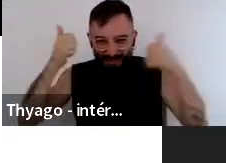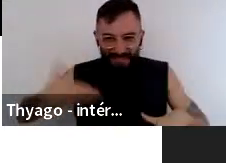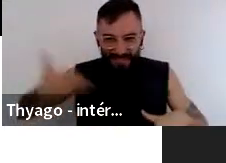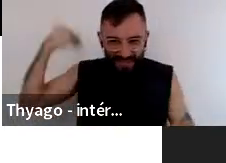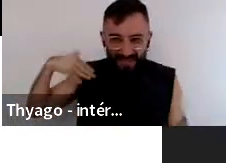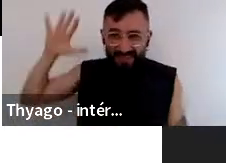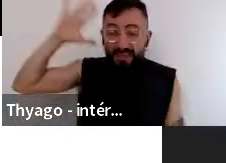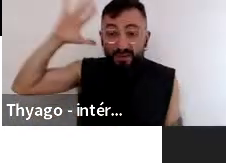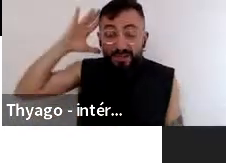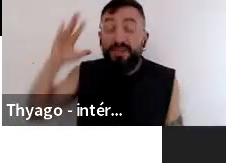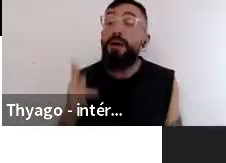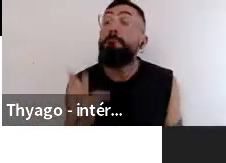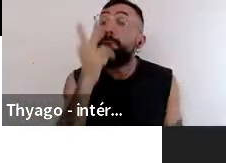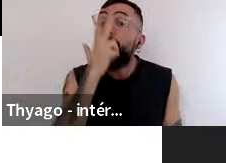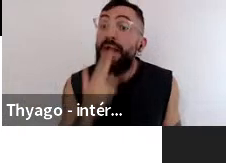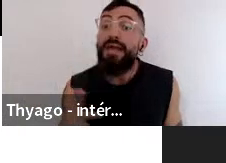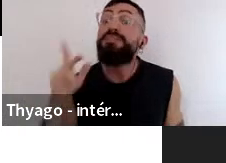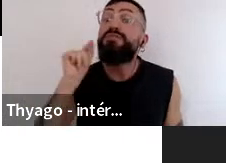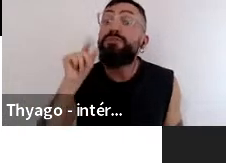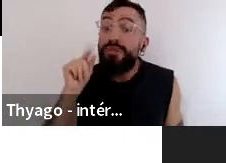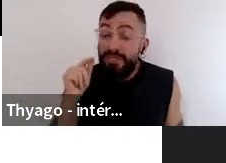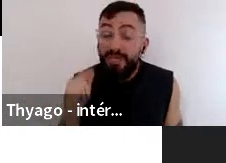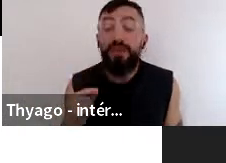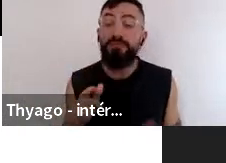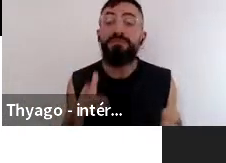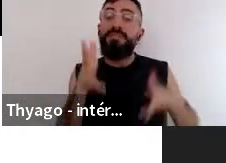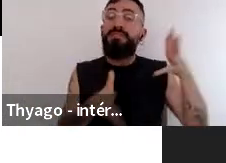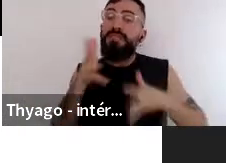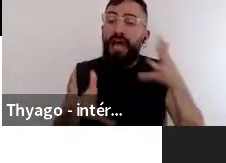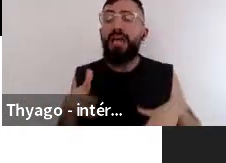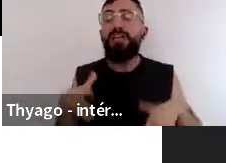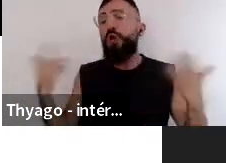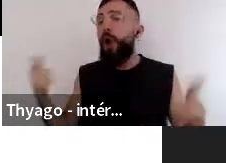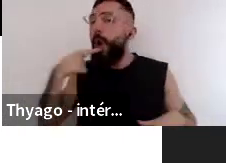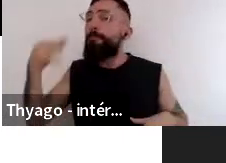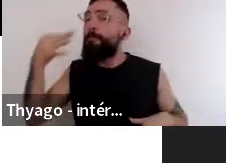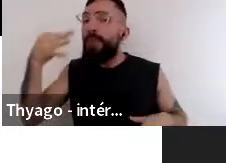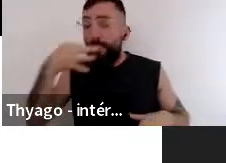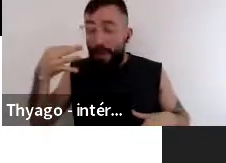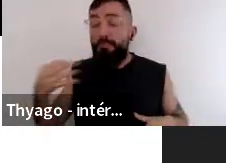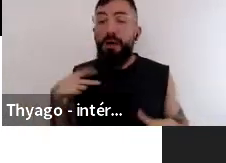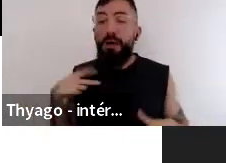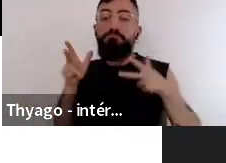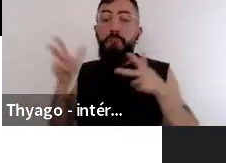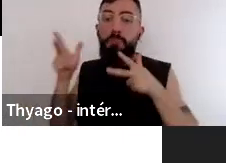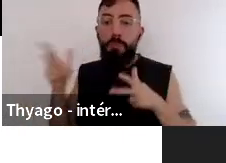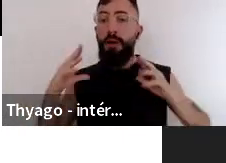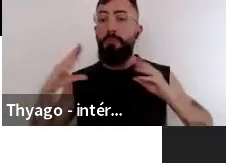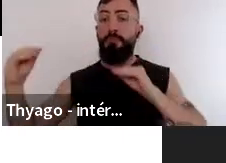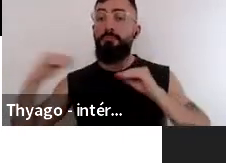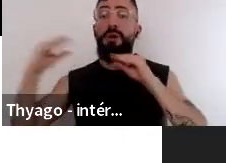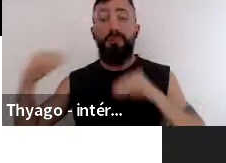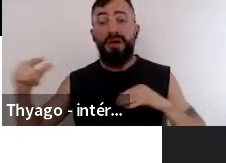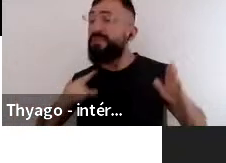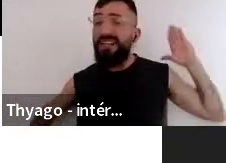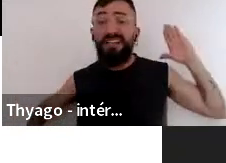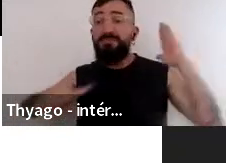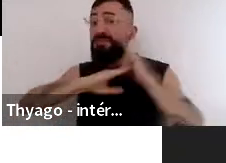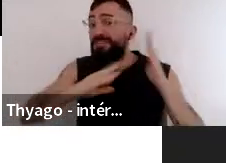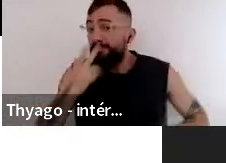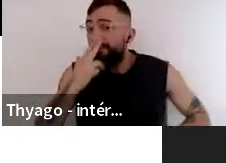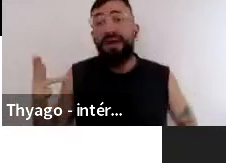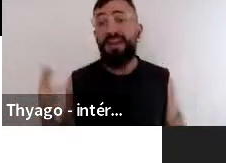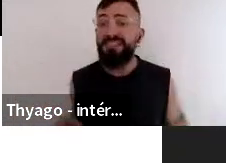have an idea that speakers and signers operate with a limited number